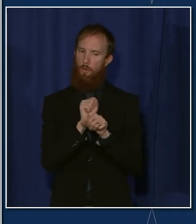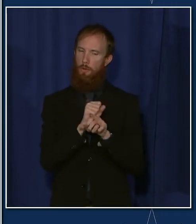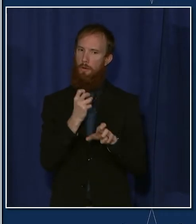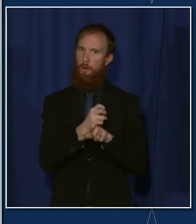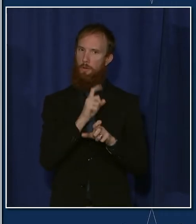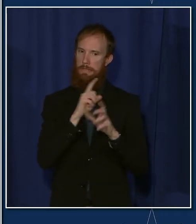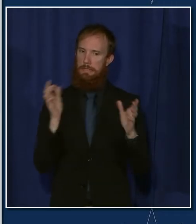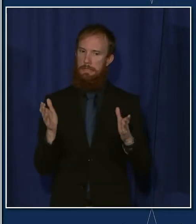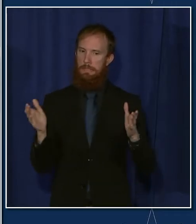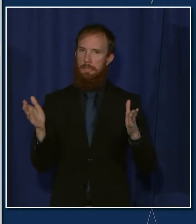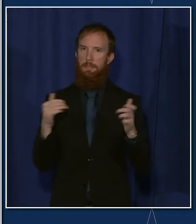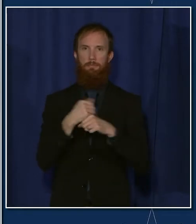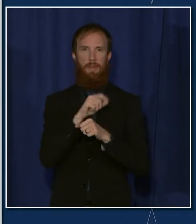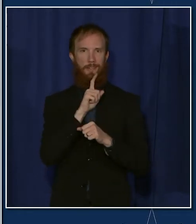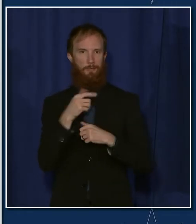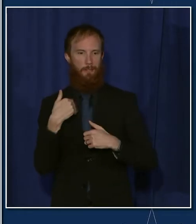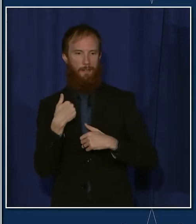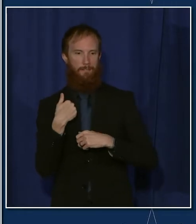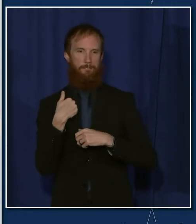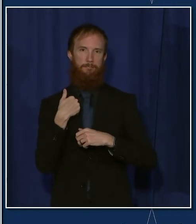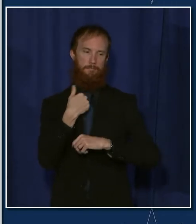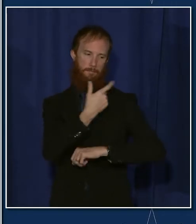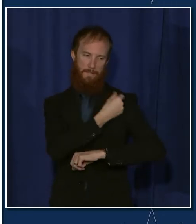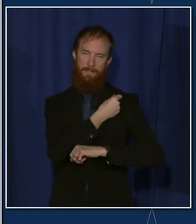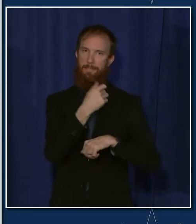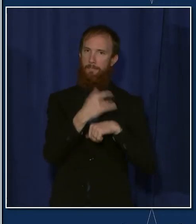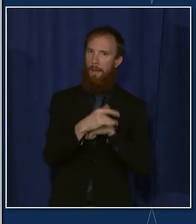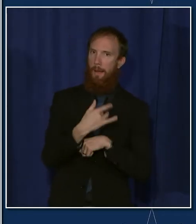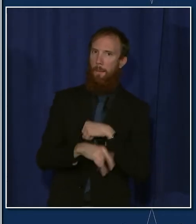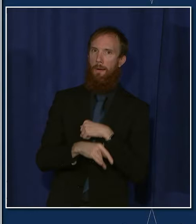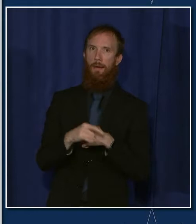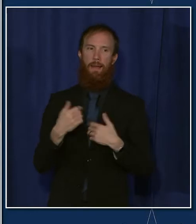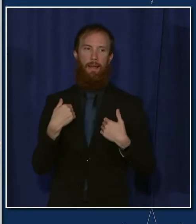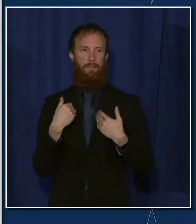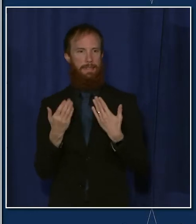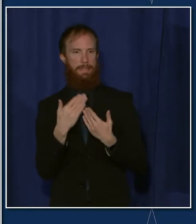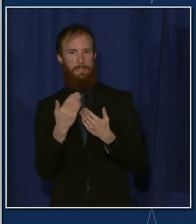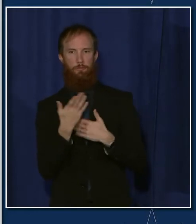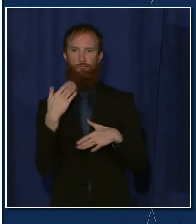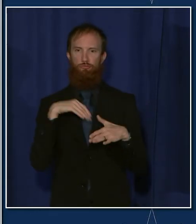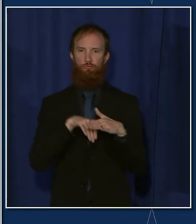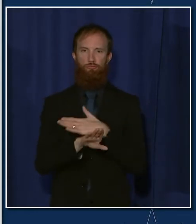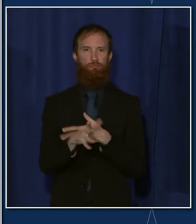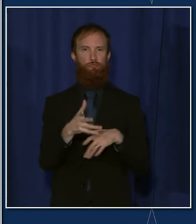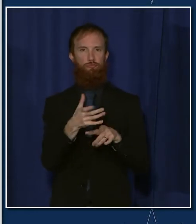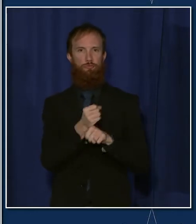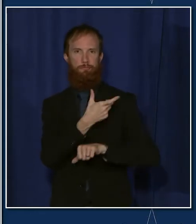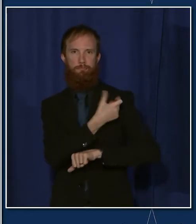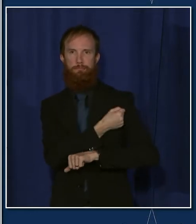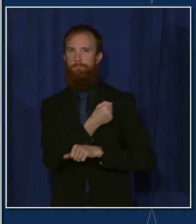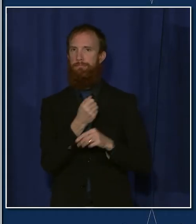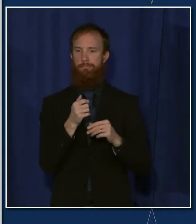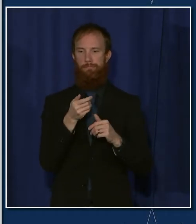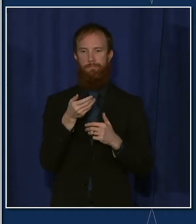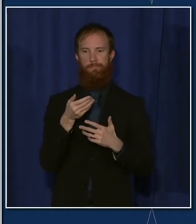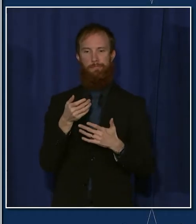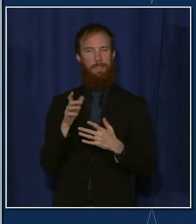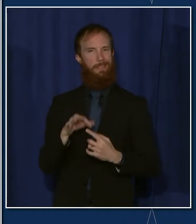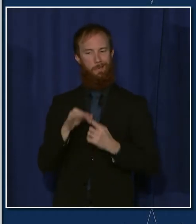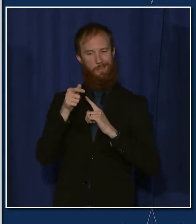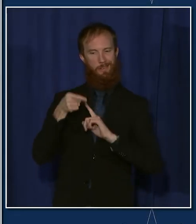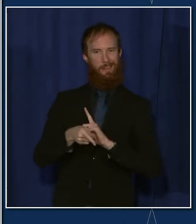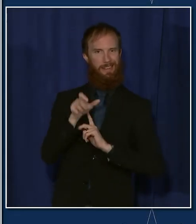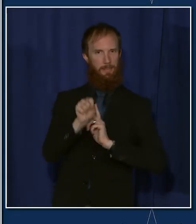prioritize vaccine availability and walk-ins across the South Side, and continue to keep this focus on